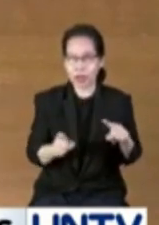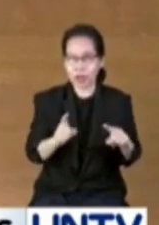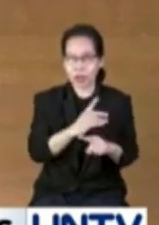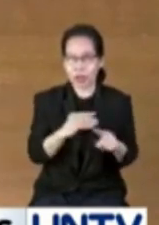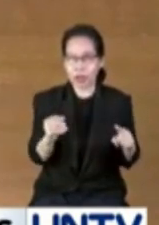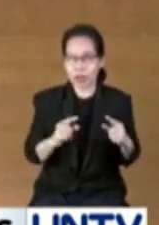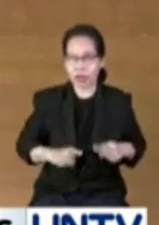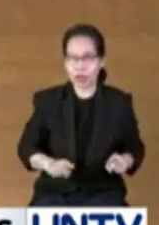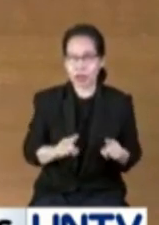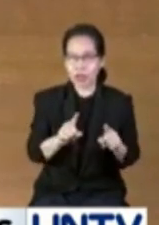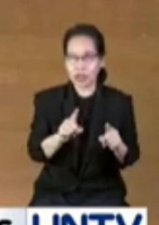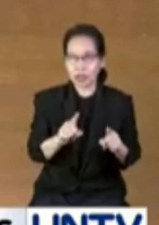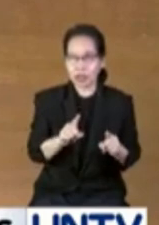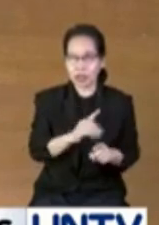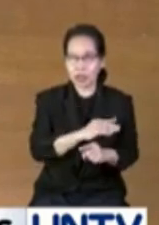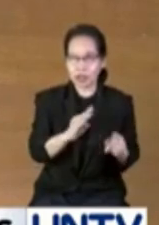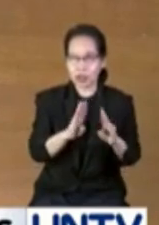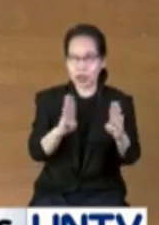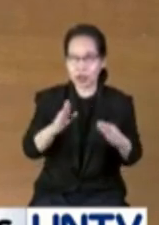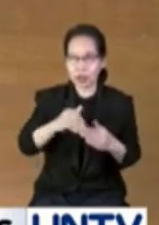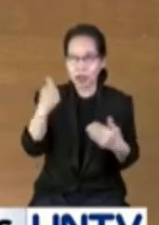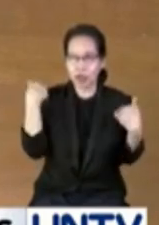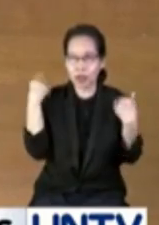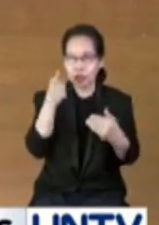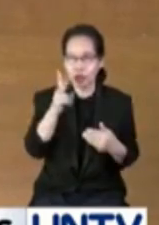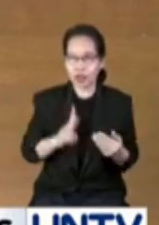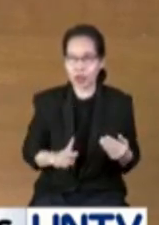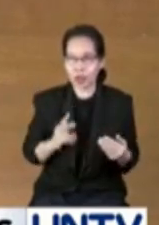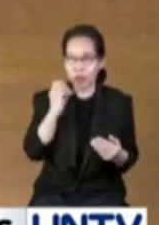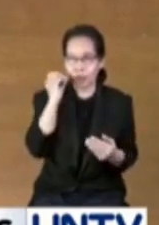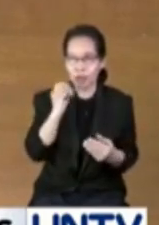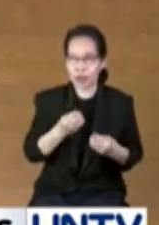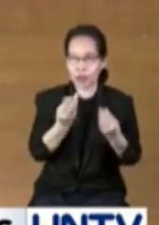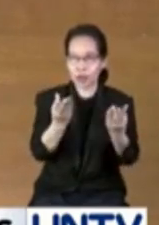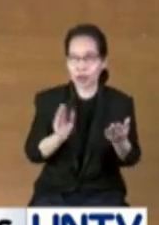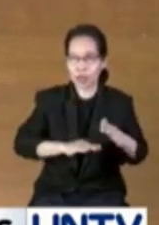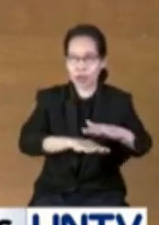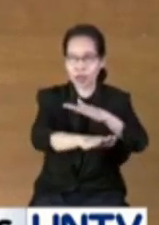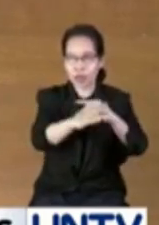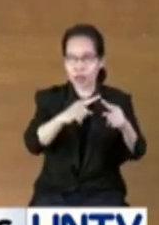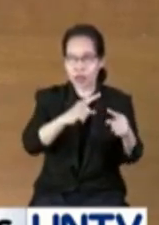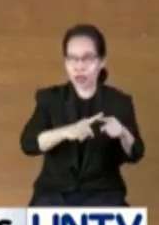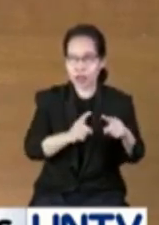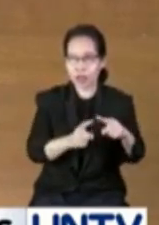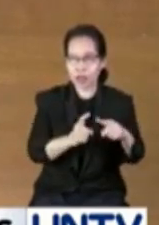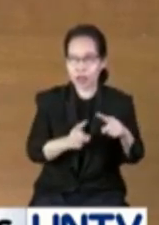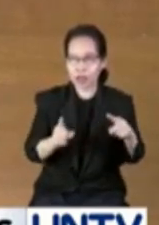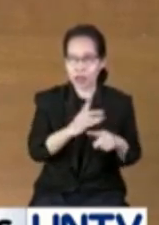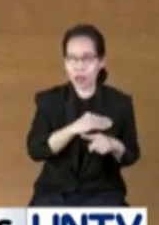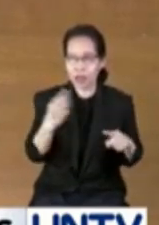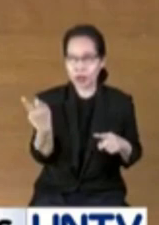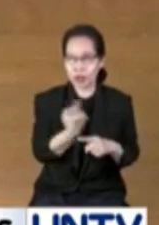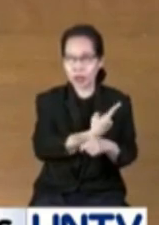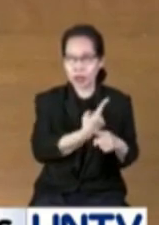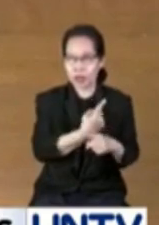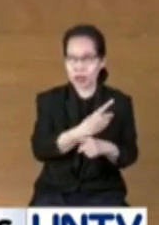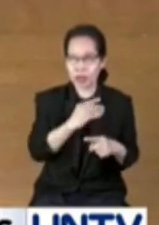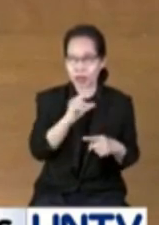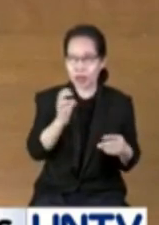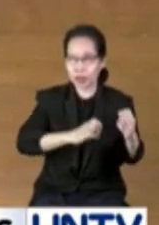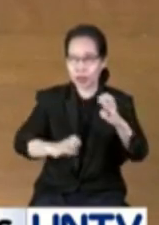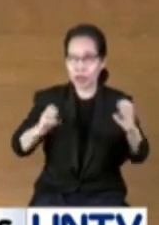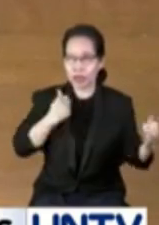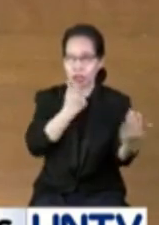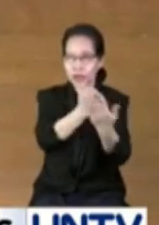assumption into office, almost 500,000 homes have been given access to electricity. We will spare no effort to achieve full